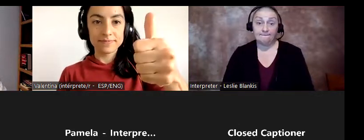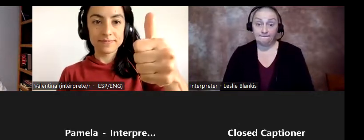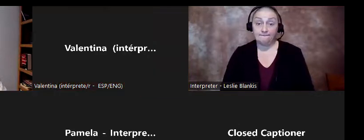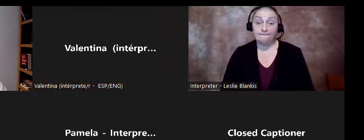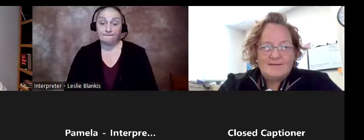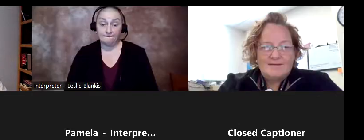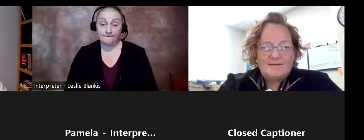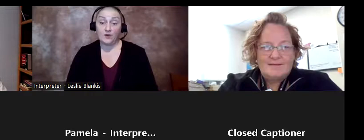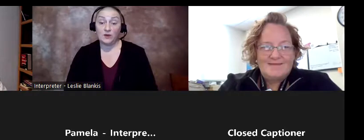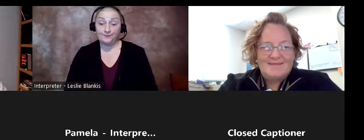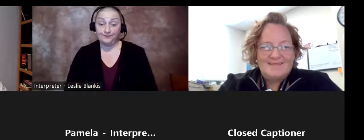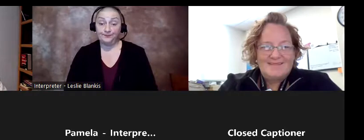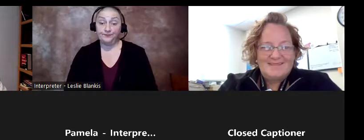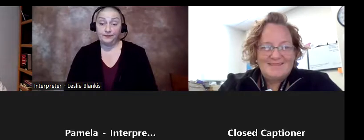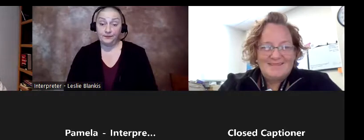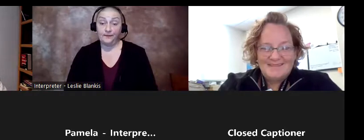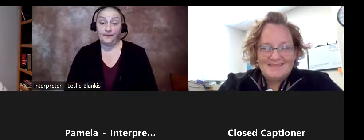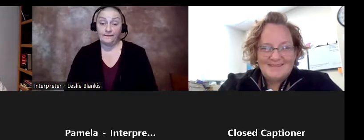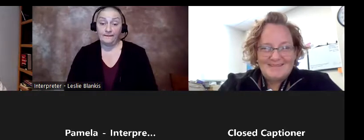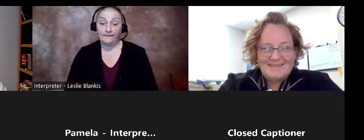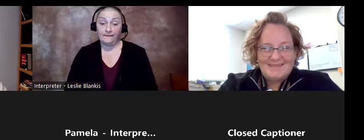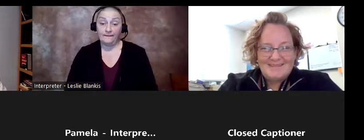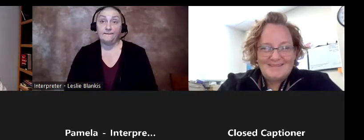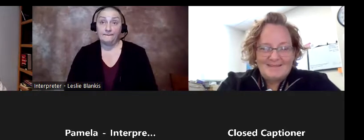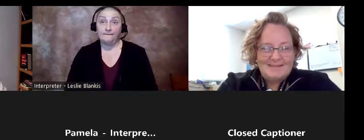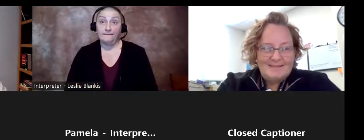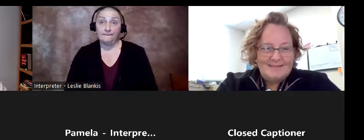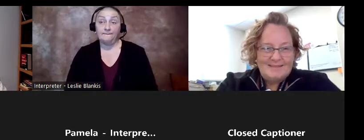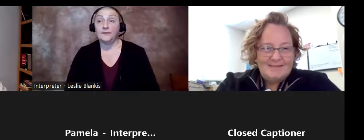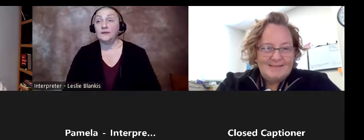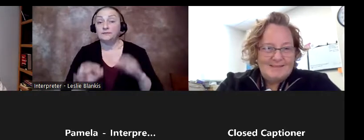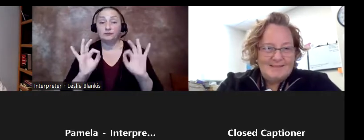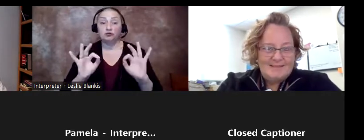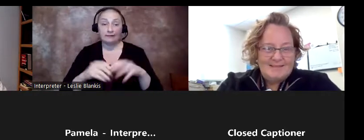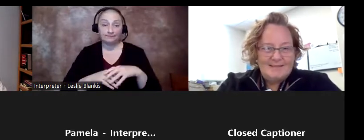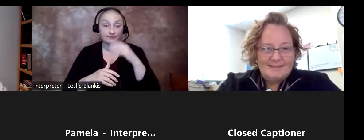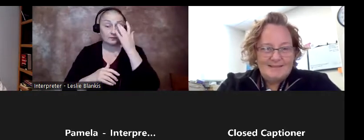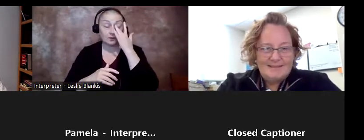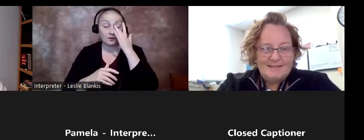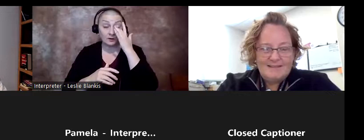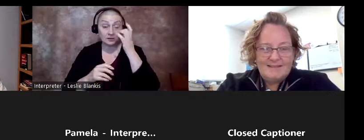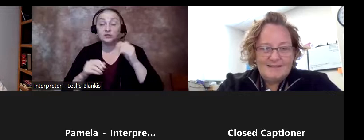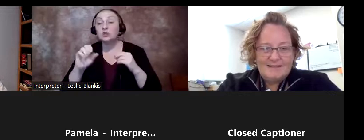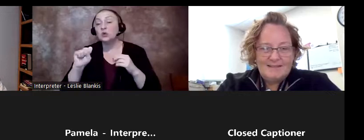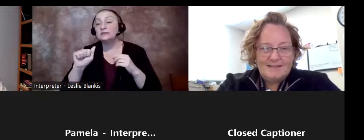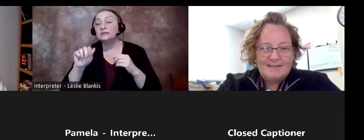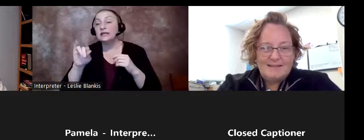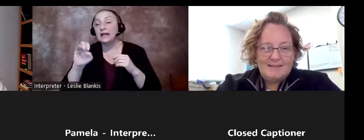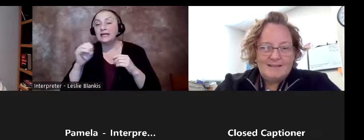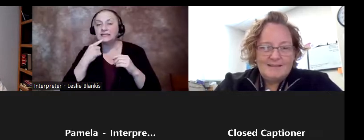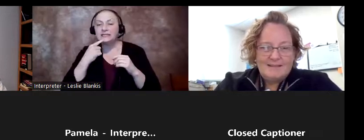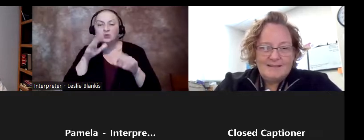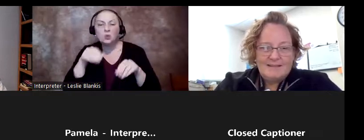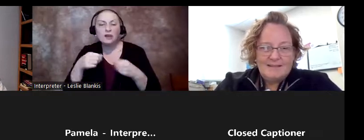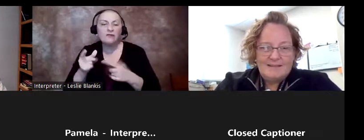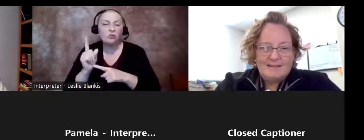All right. welcome. We'll give a couple seconds so